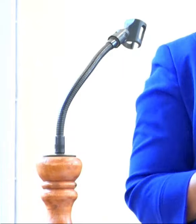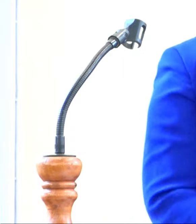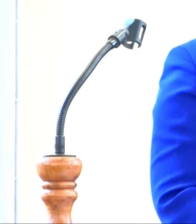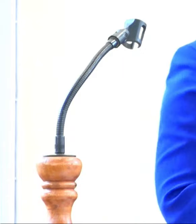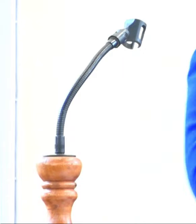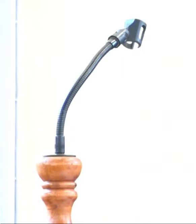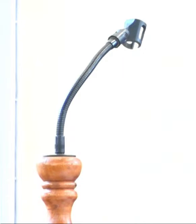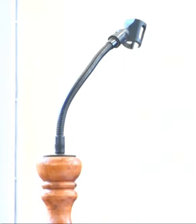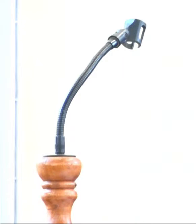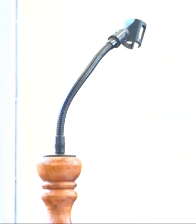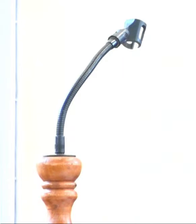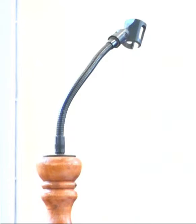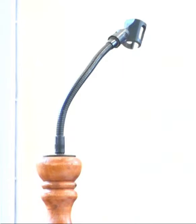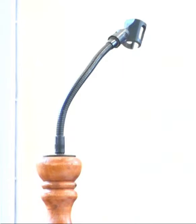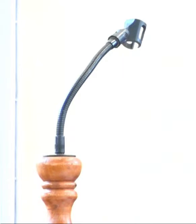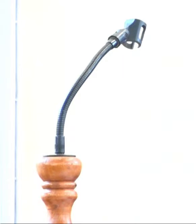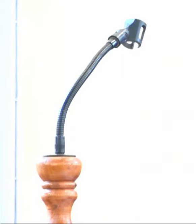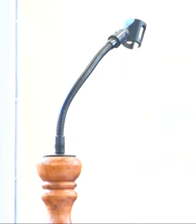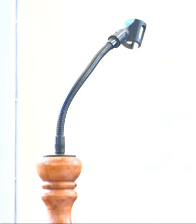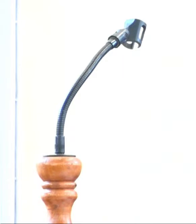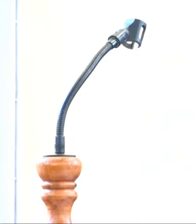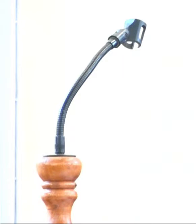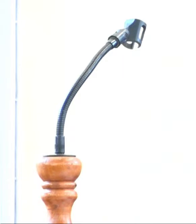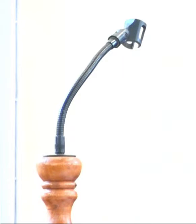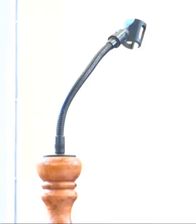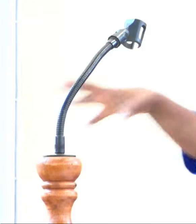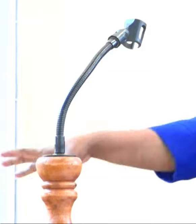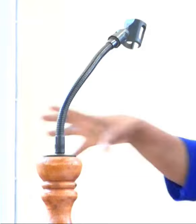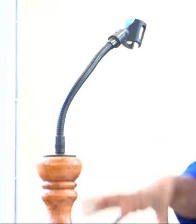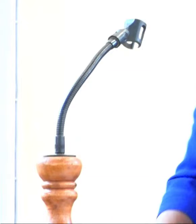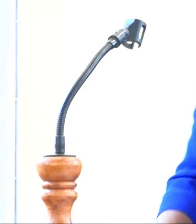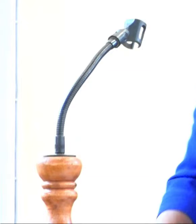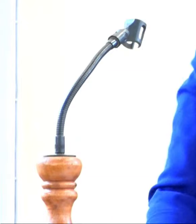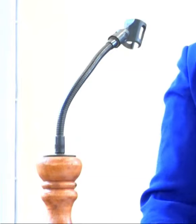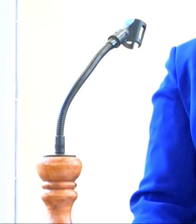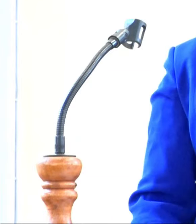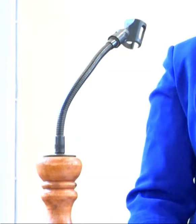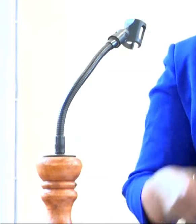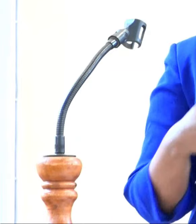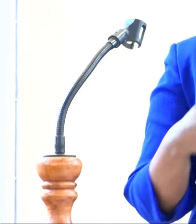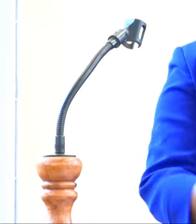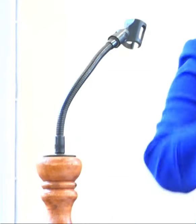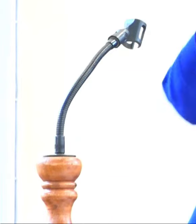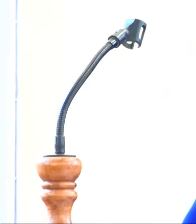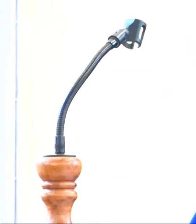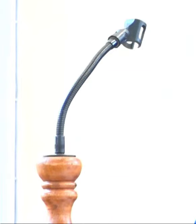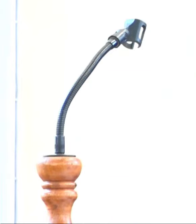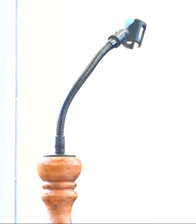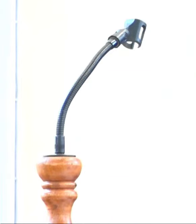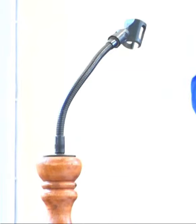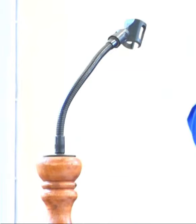he looks at Jesus' humanity, the humanity of Jesus and the Savior of mankind. When you look at